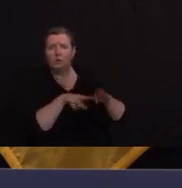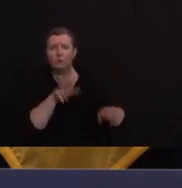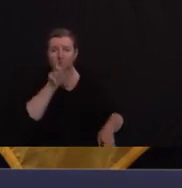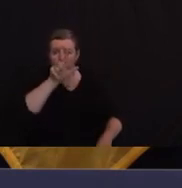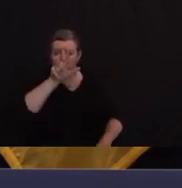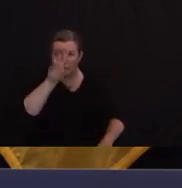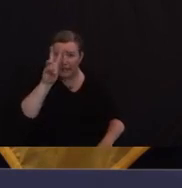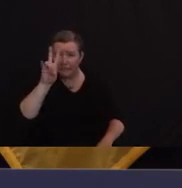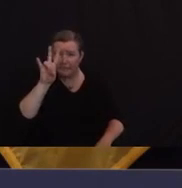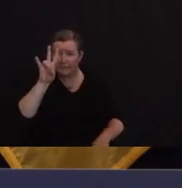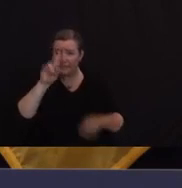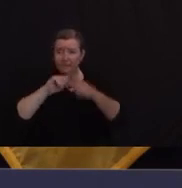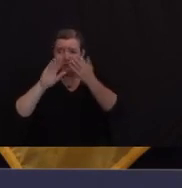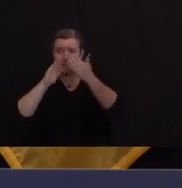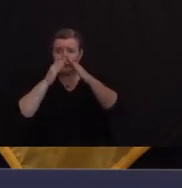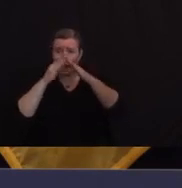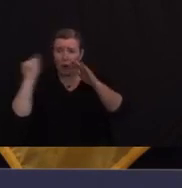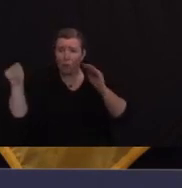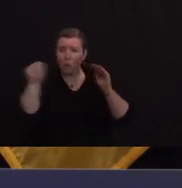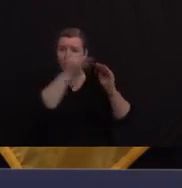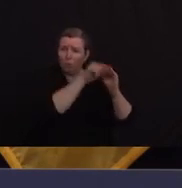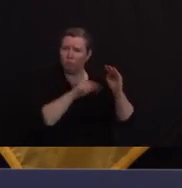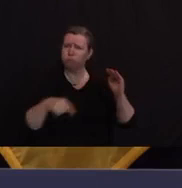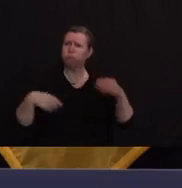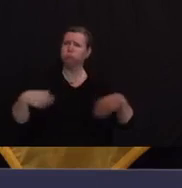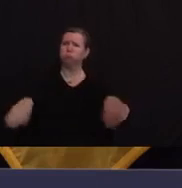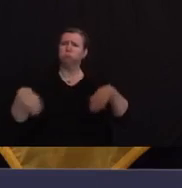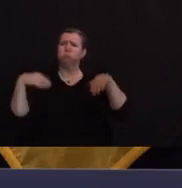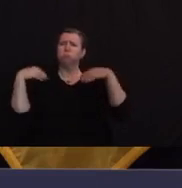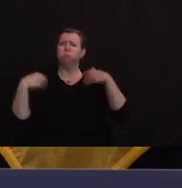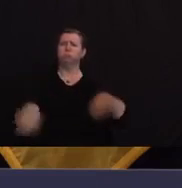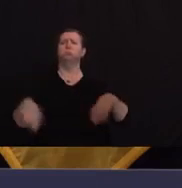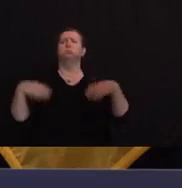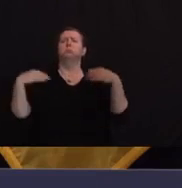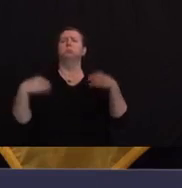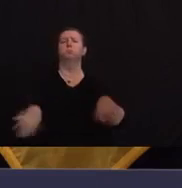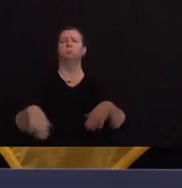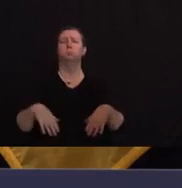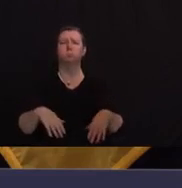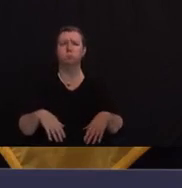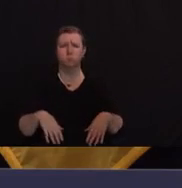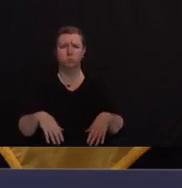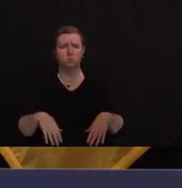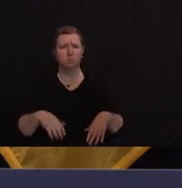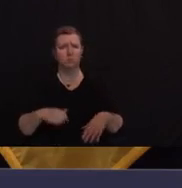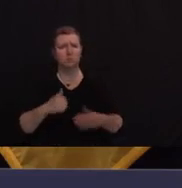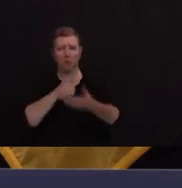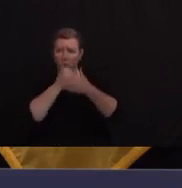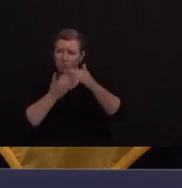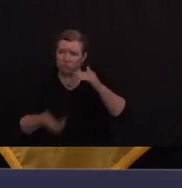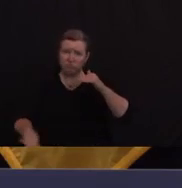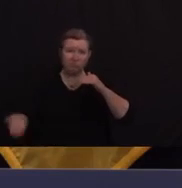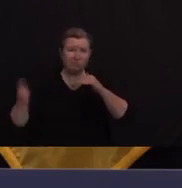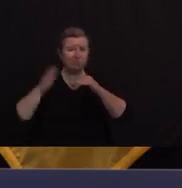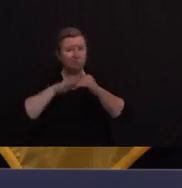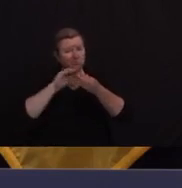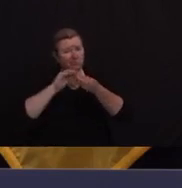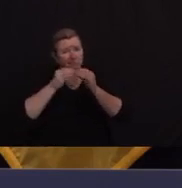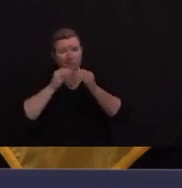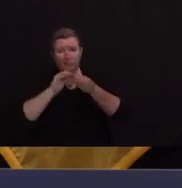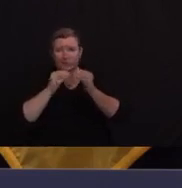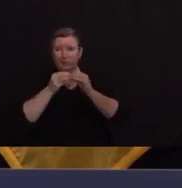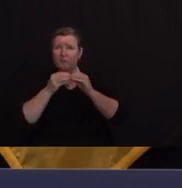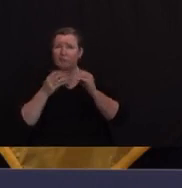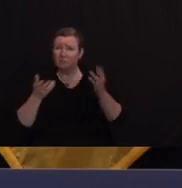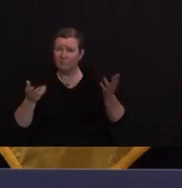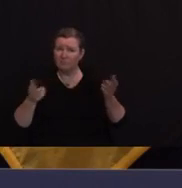the percentage of population that is vaccinated since the ambassador program began